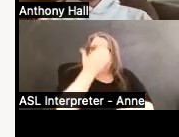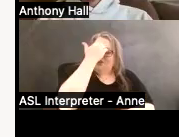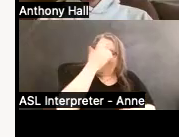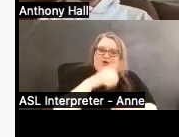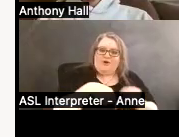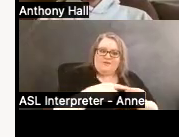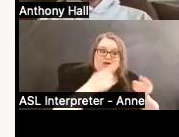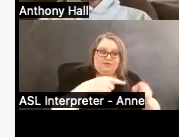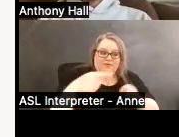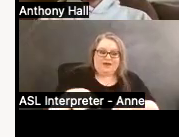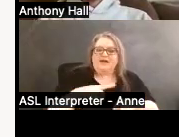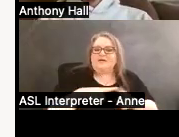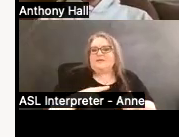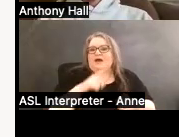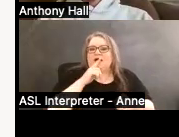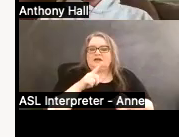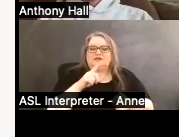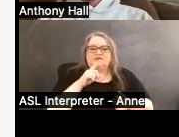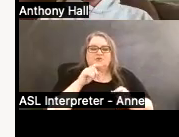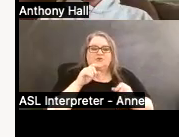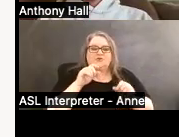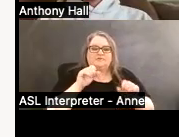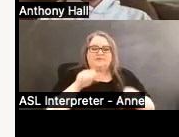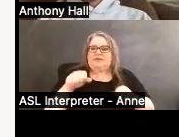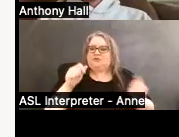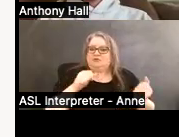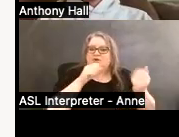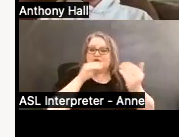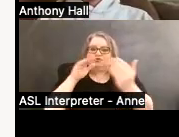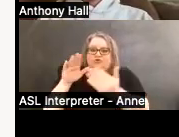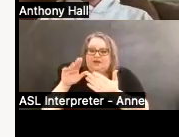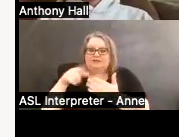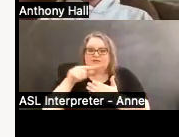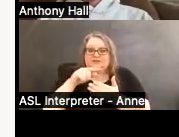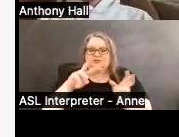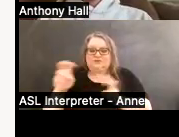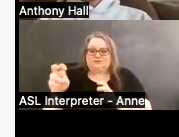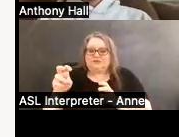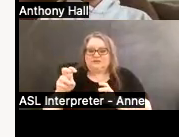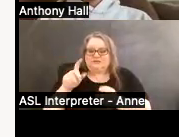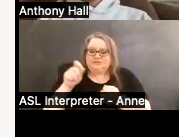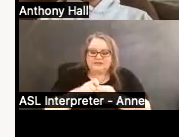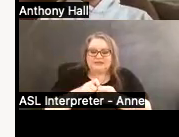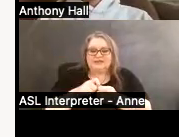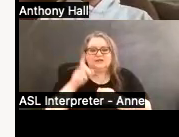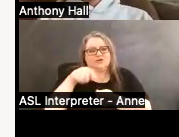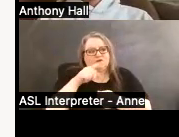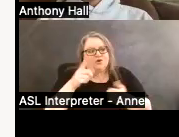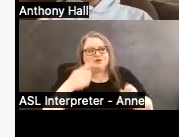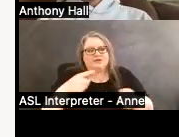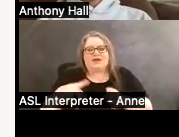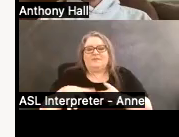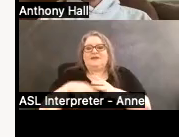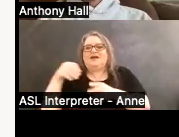also to be able to get on top of those, particularly those that are outside of the organization within